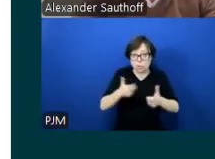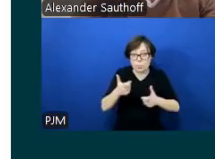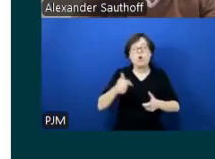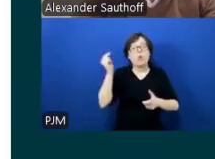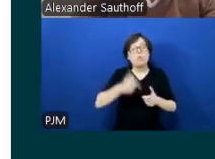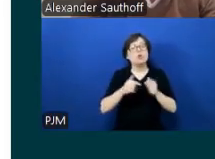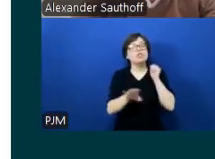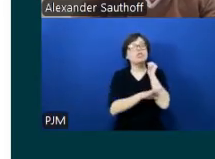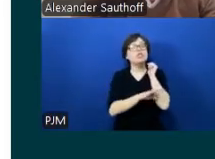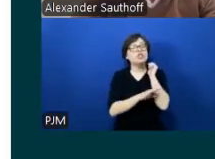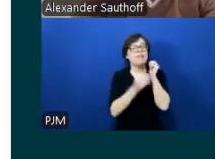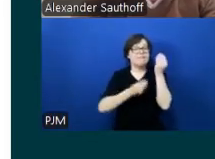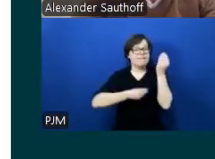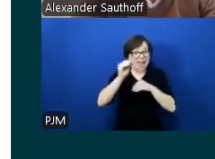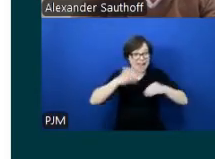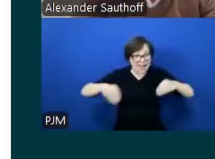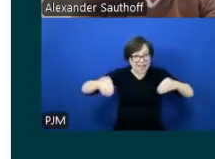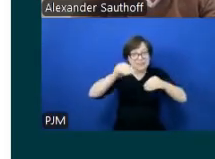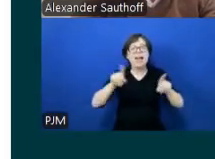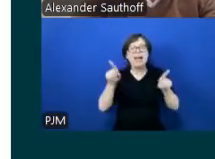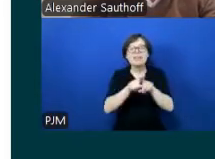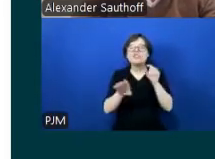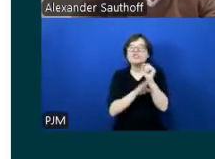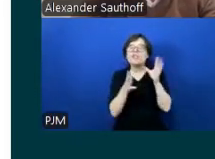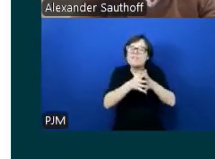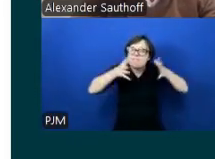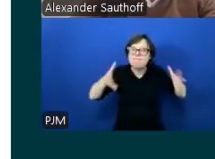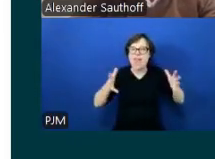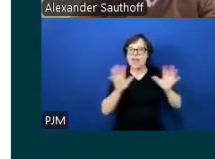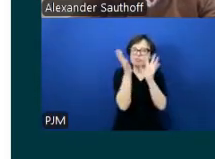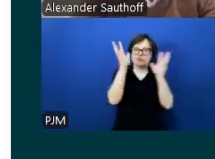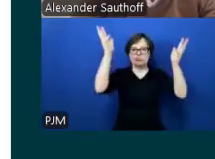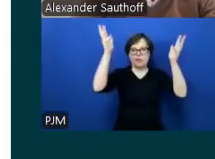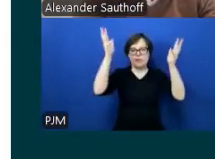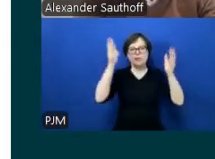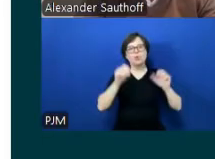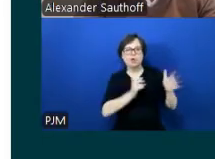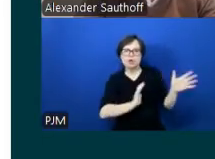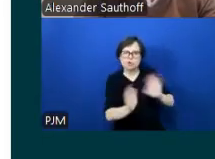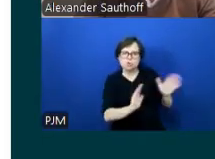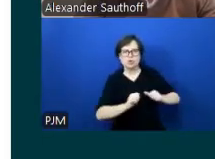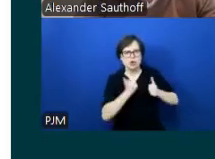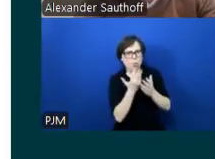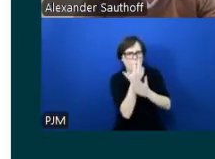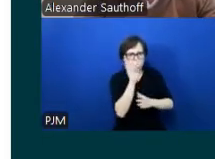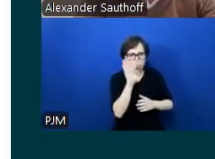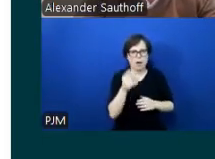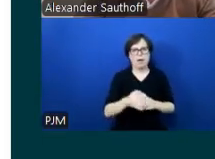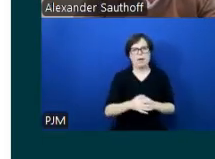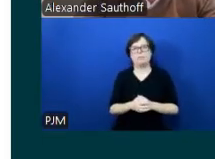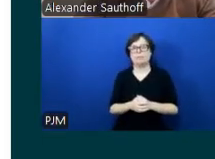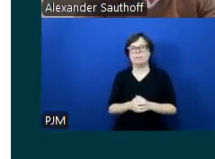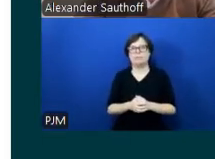make sure that these trees are being maintained and not being replaced by younger ones. So the map to the